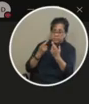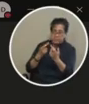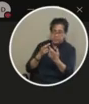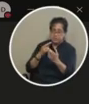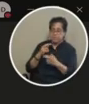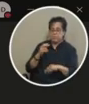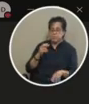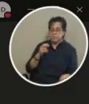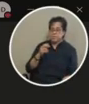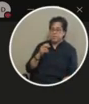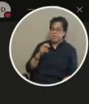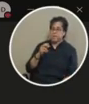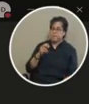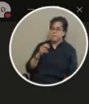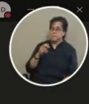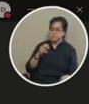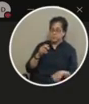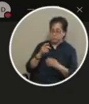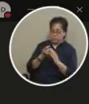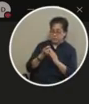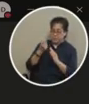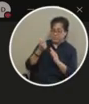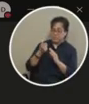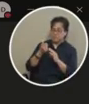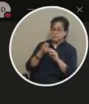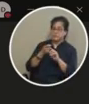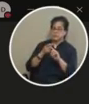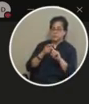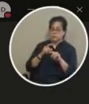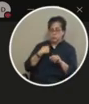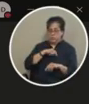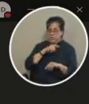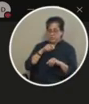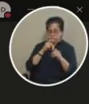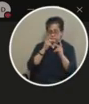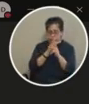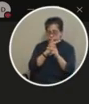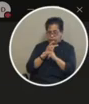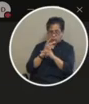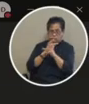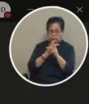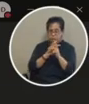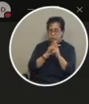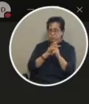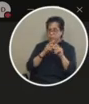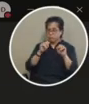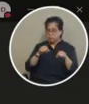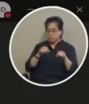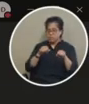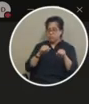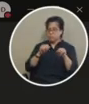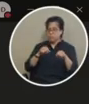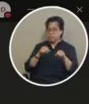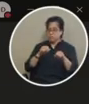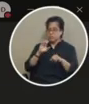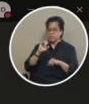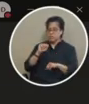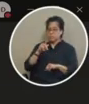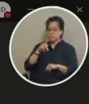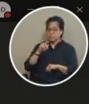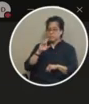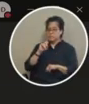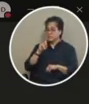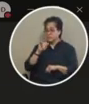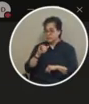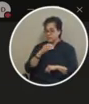not to delete from that. We're going to look at the financial capacity that we have at hand and